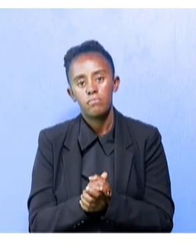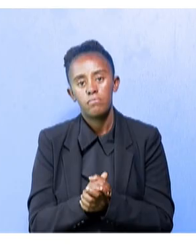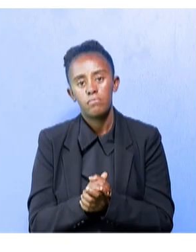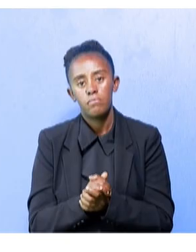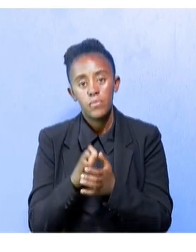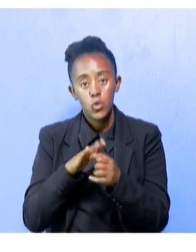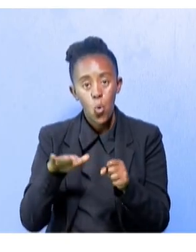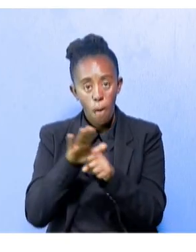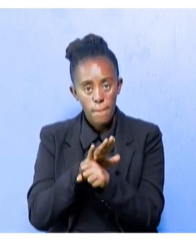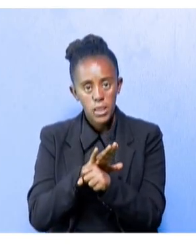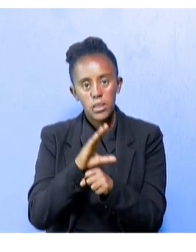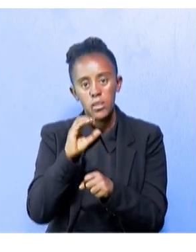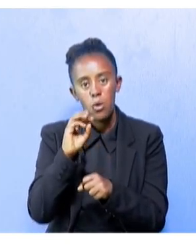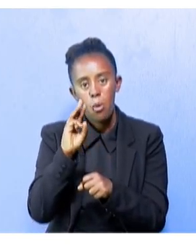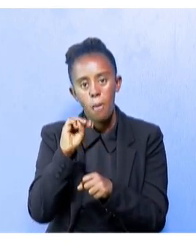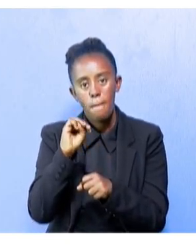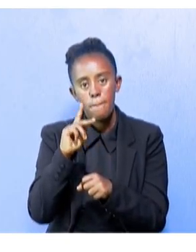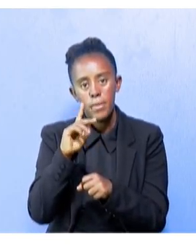complete